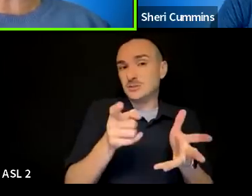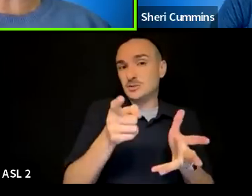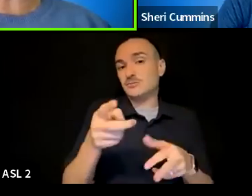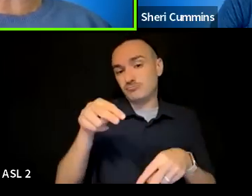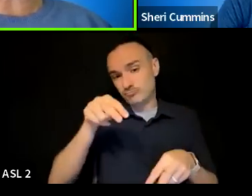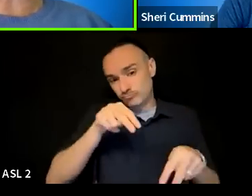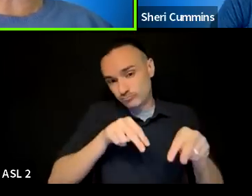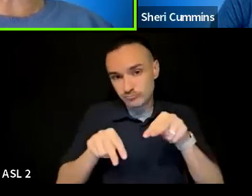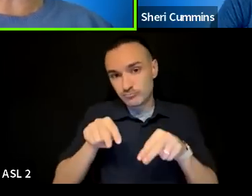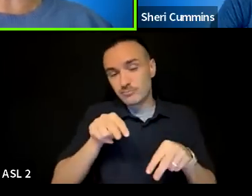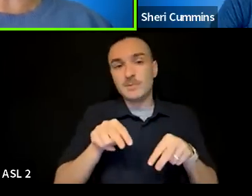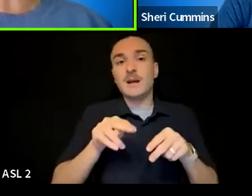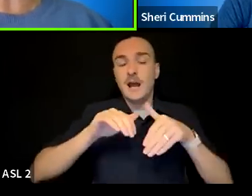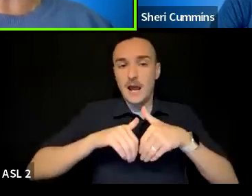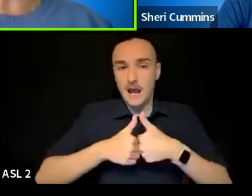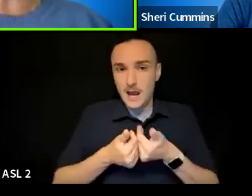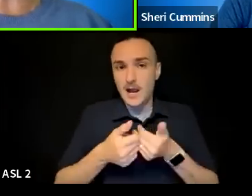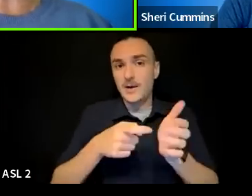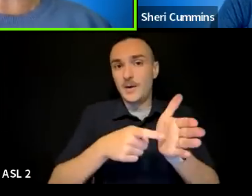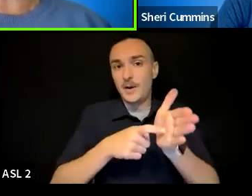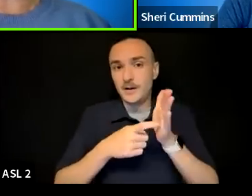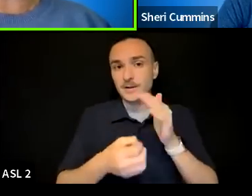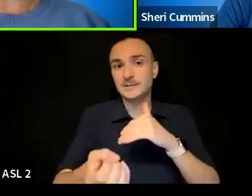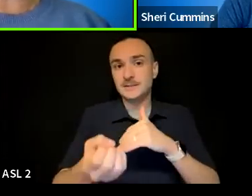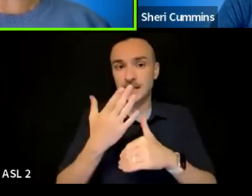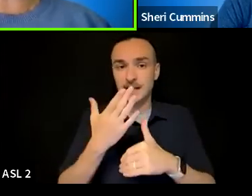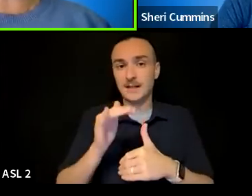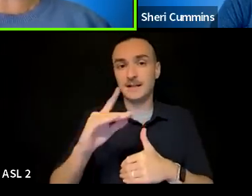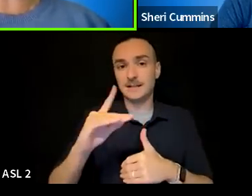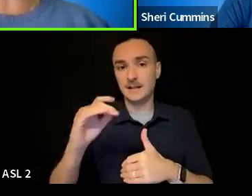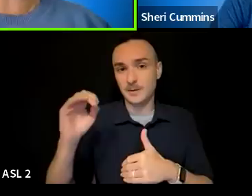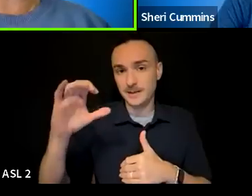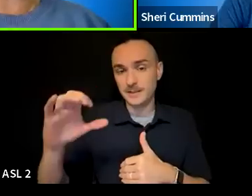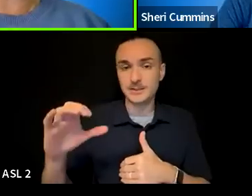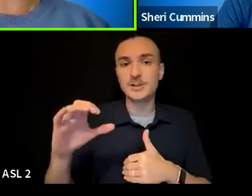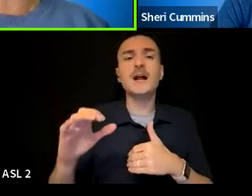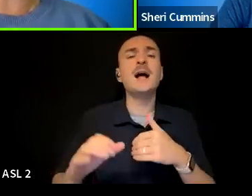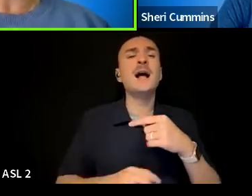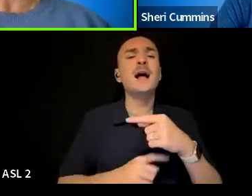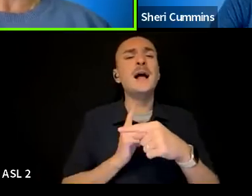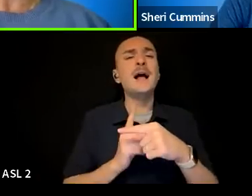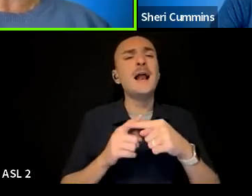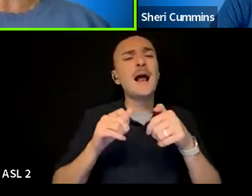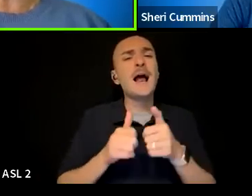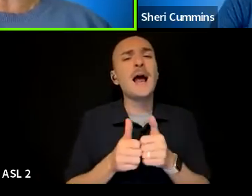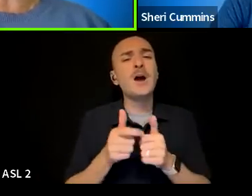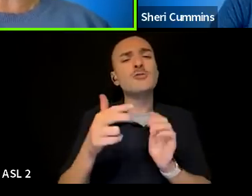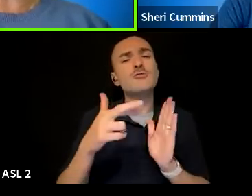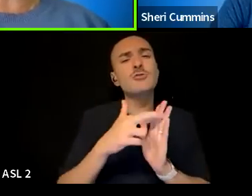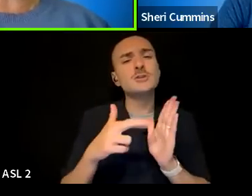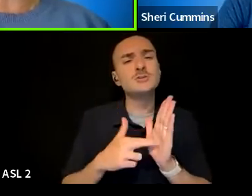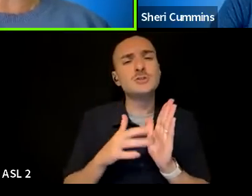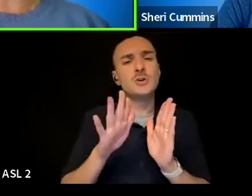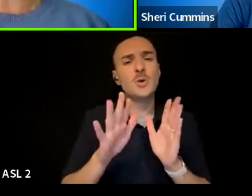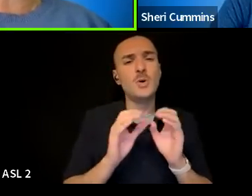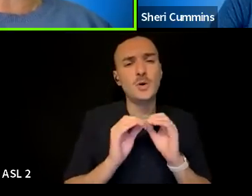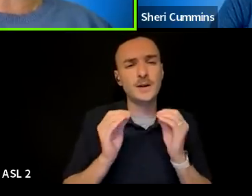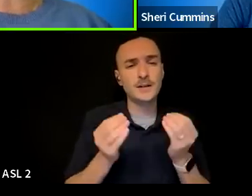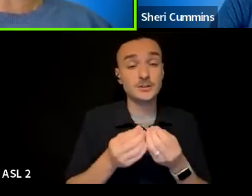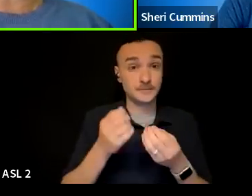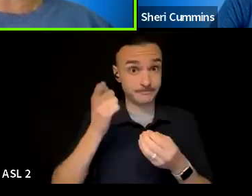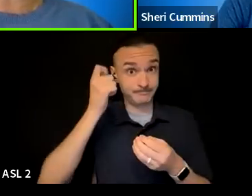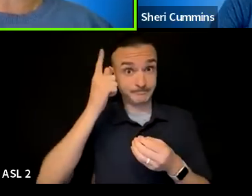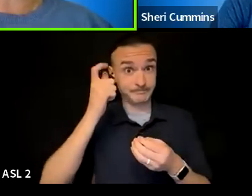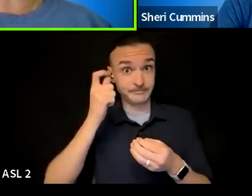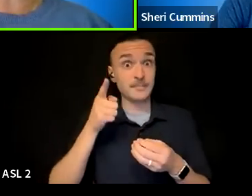and how you submit it, and how you register your applicant organization information. Because should you be successful in